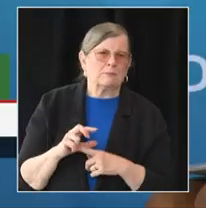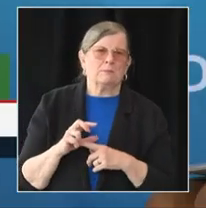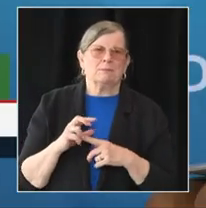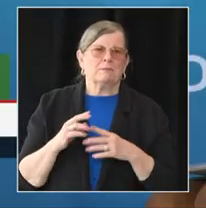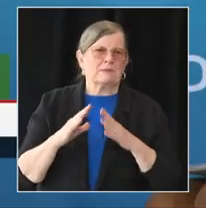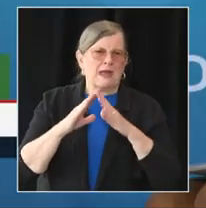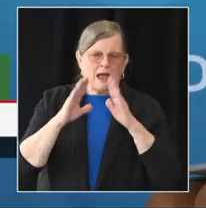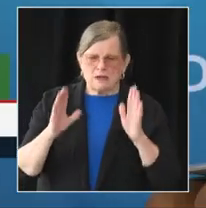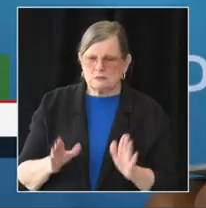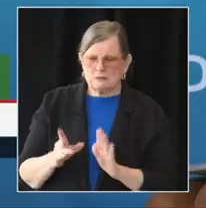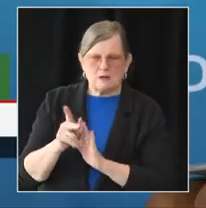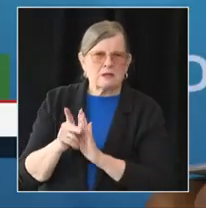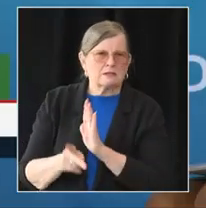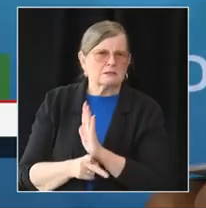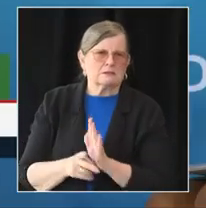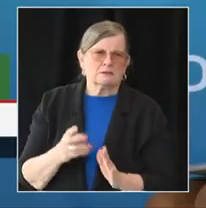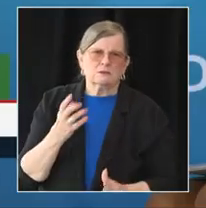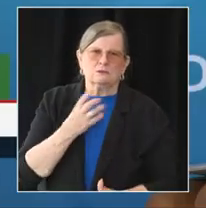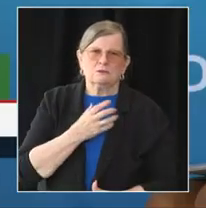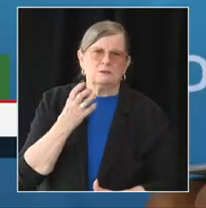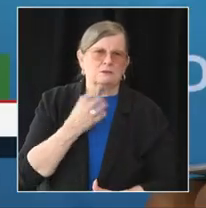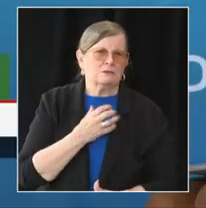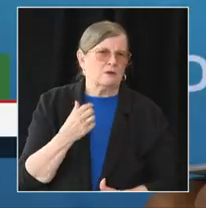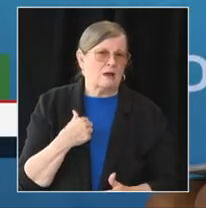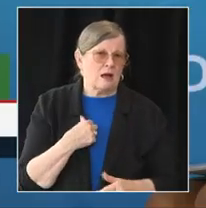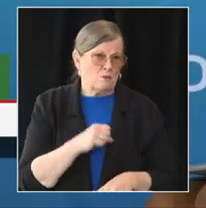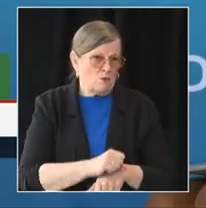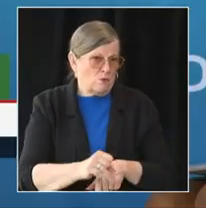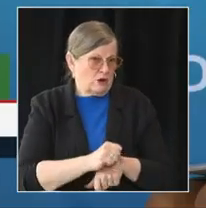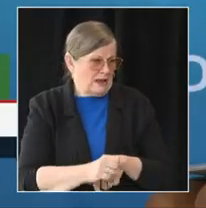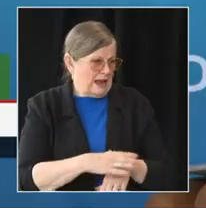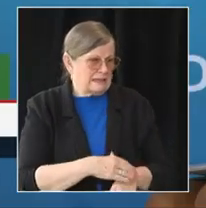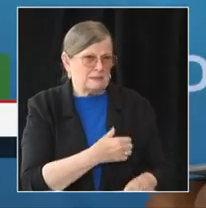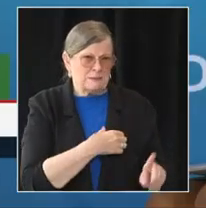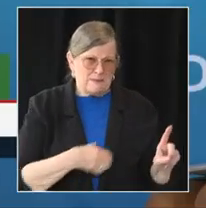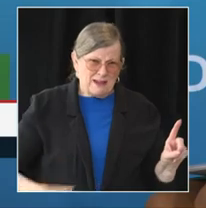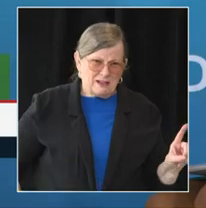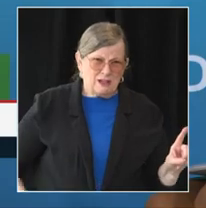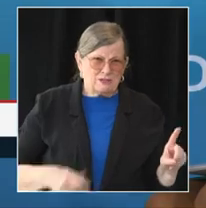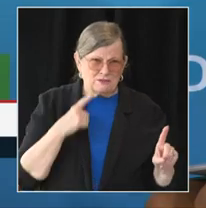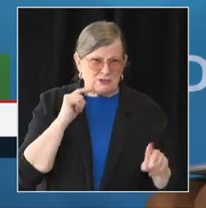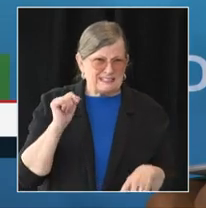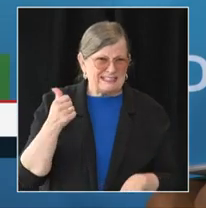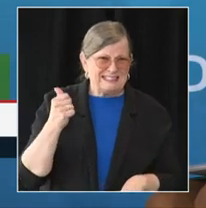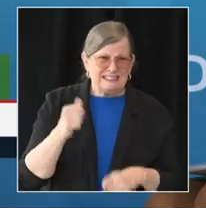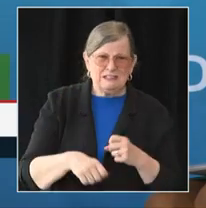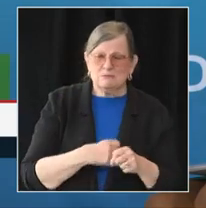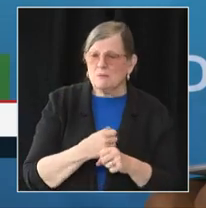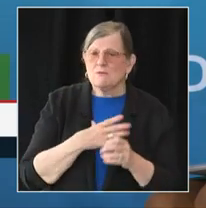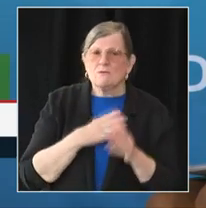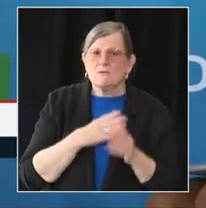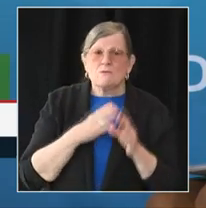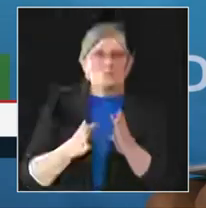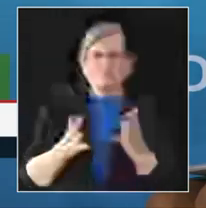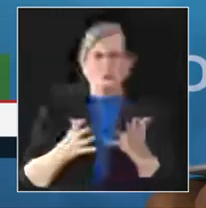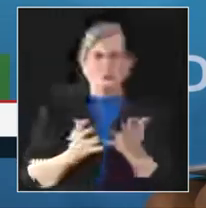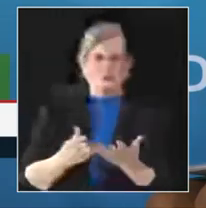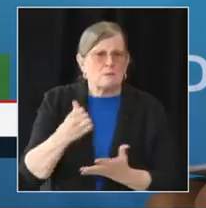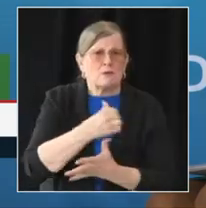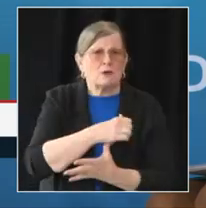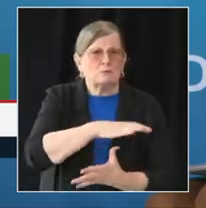the government's partnership with the private sector in building affordable housing a top tenet of